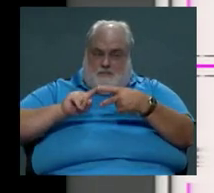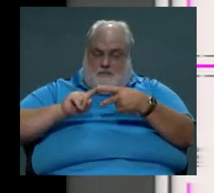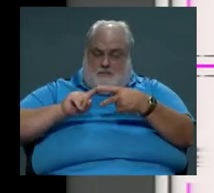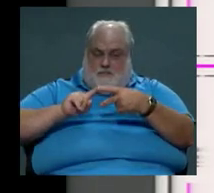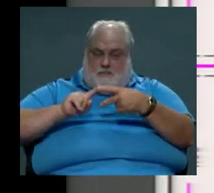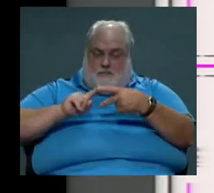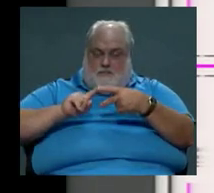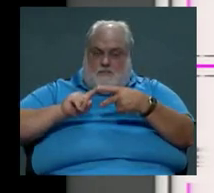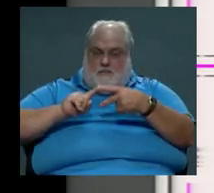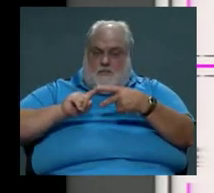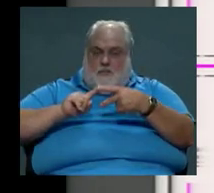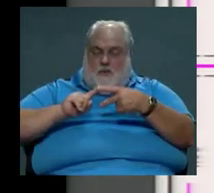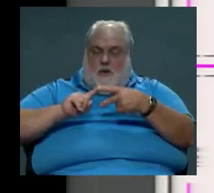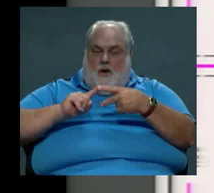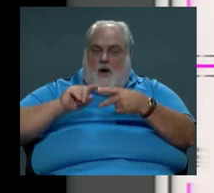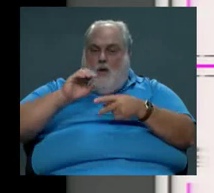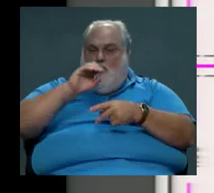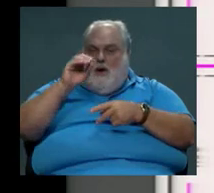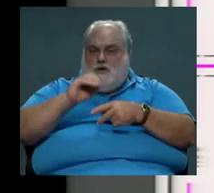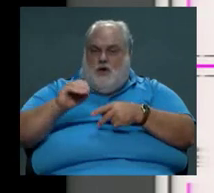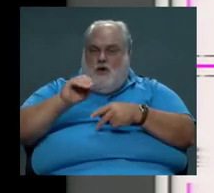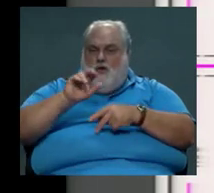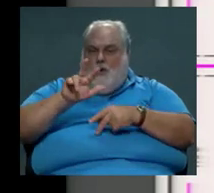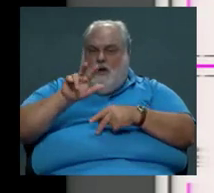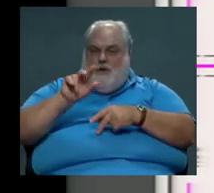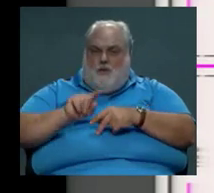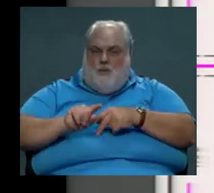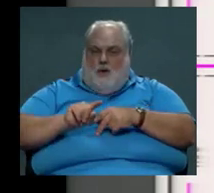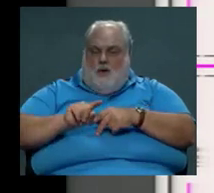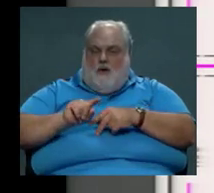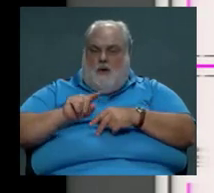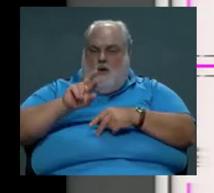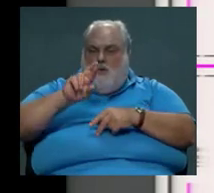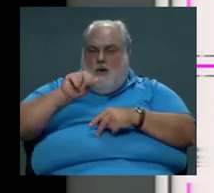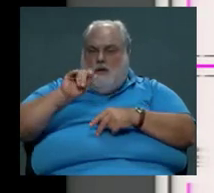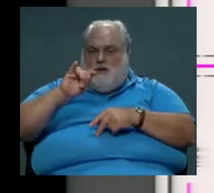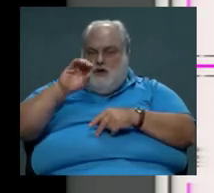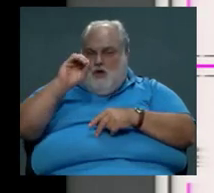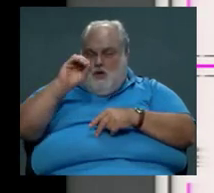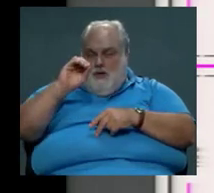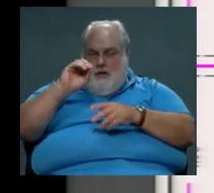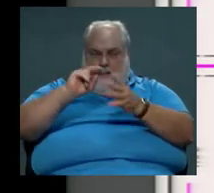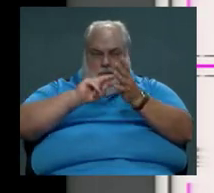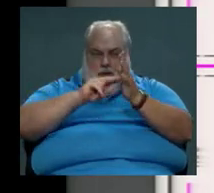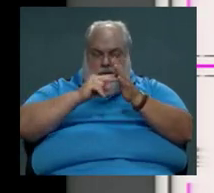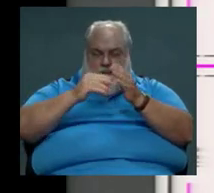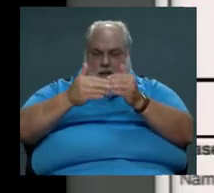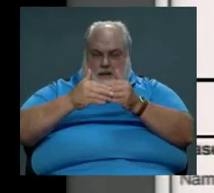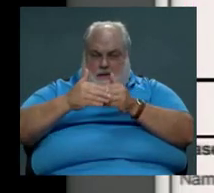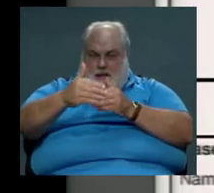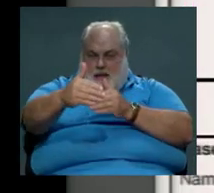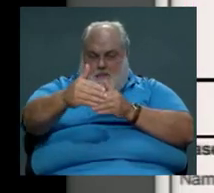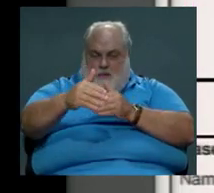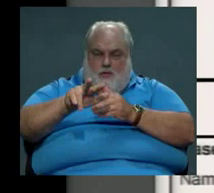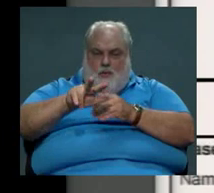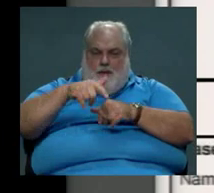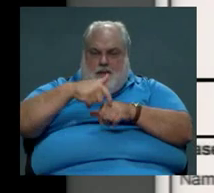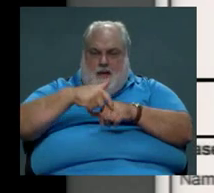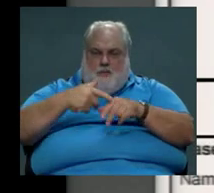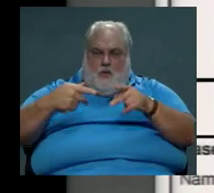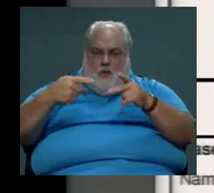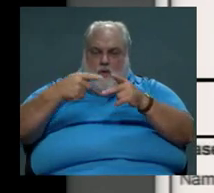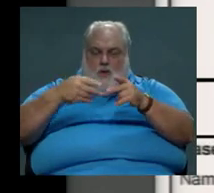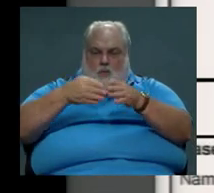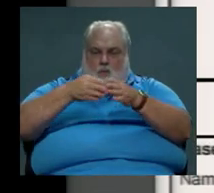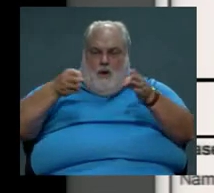a ratio for lots. That's a 3-to-1 ratio, saying that the we don't want the depth of the lot to be three times more than what the width